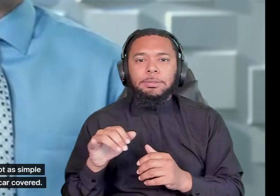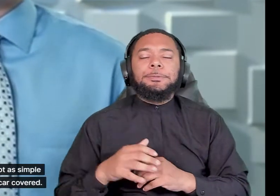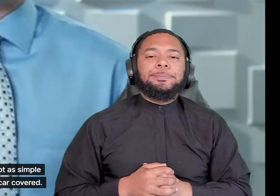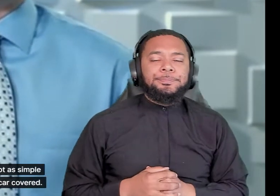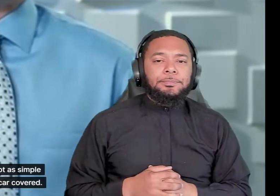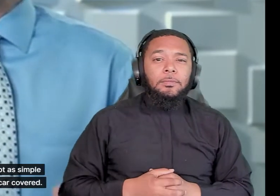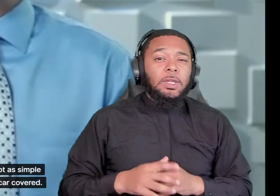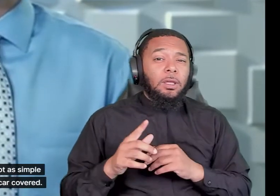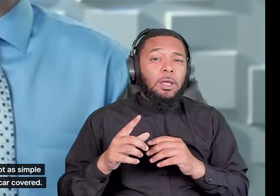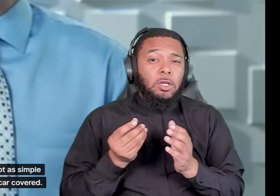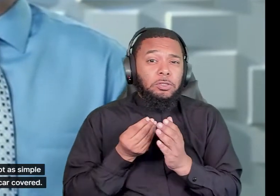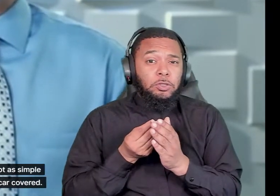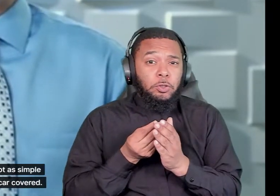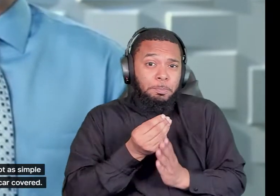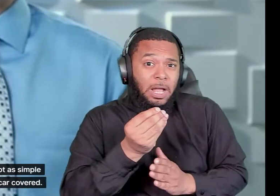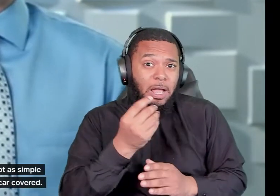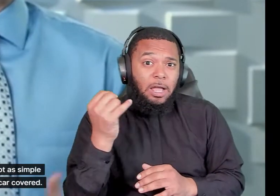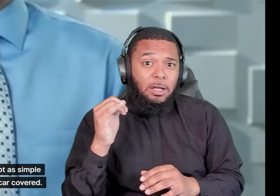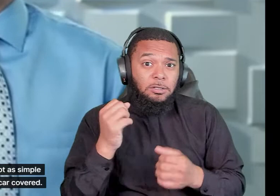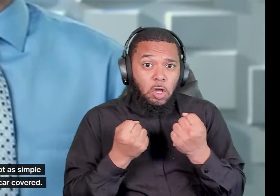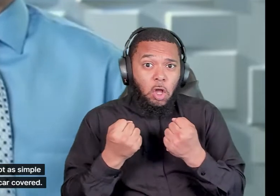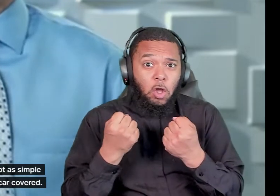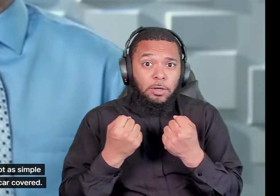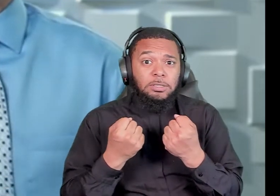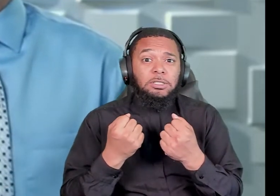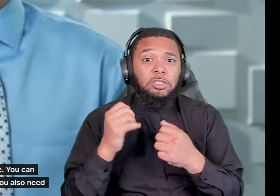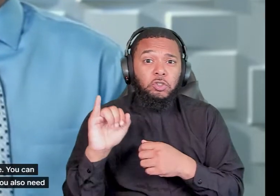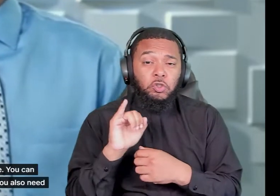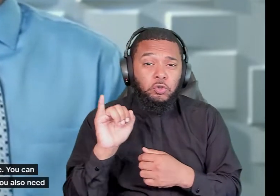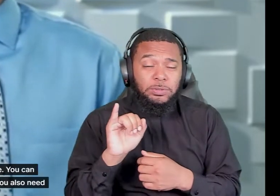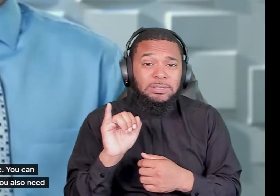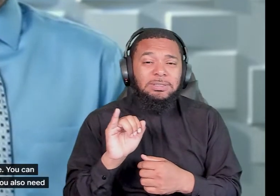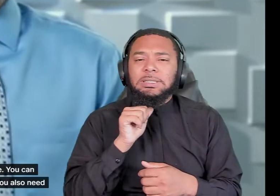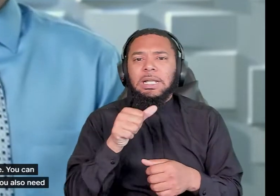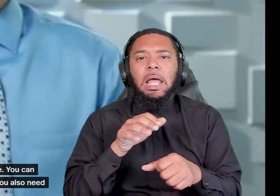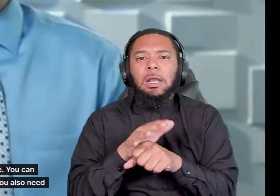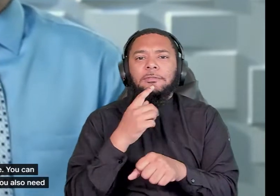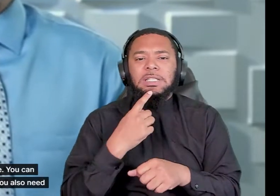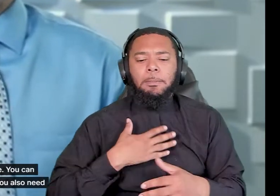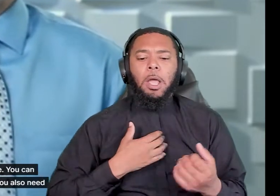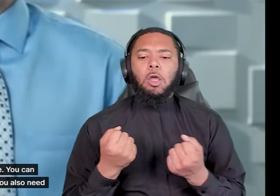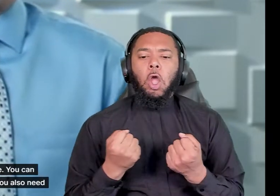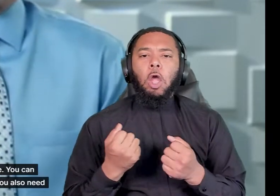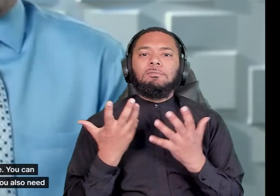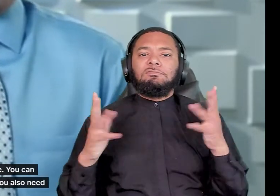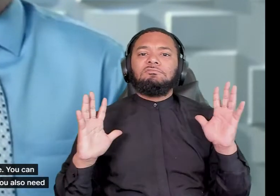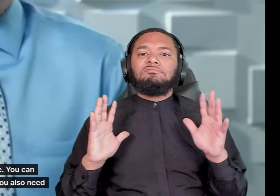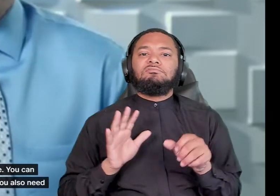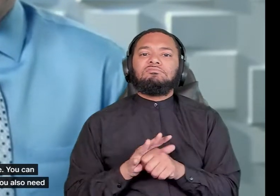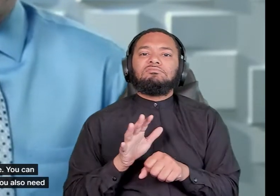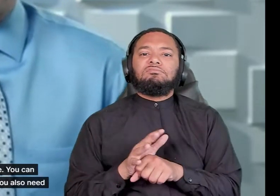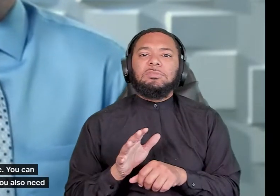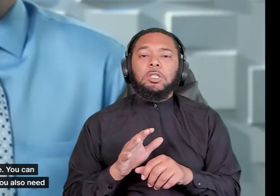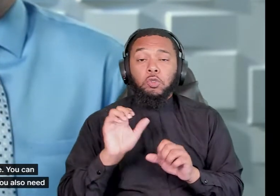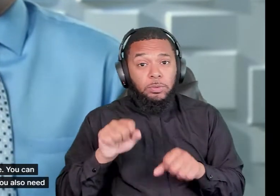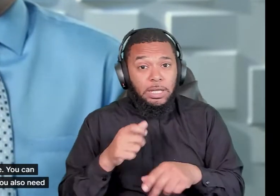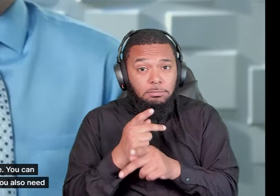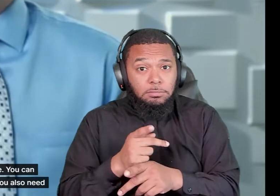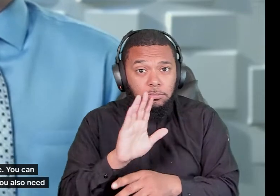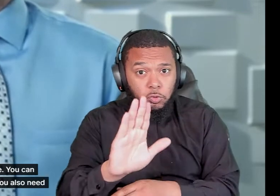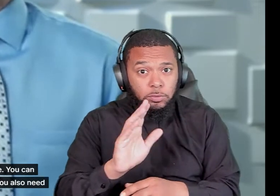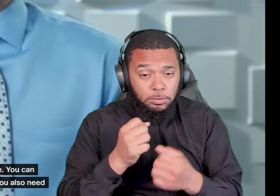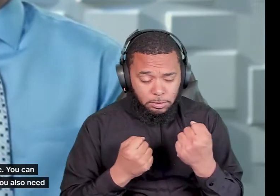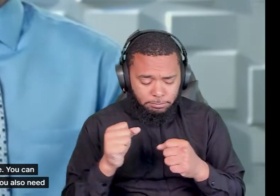you get auto insurance, it's not as simple as saying, I just want my car covered. Well, it's not that simple. You can cover your car,